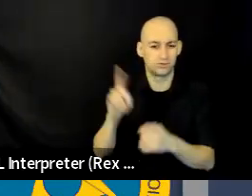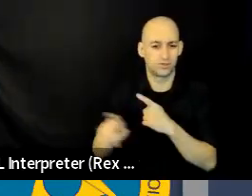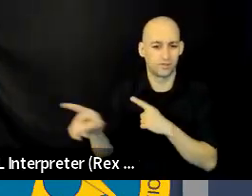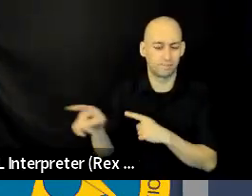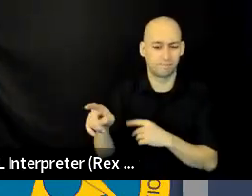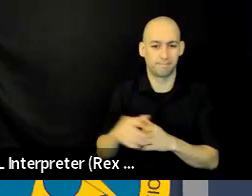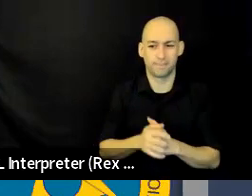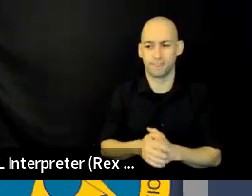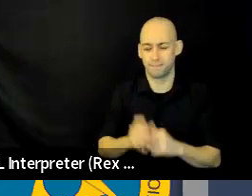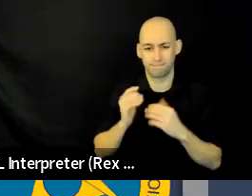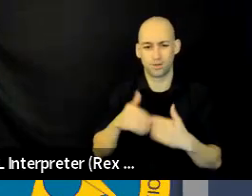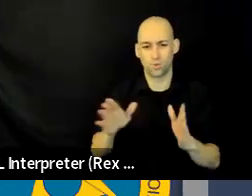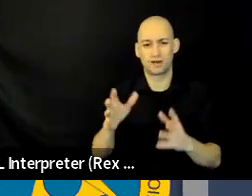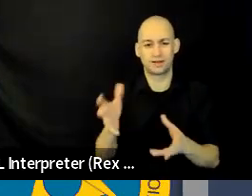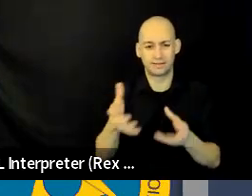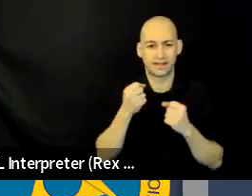take the credit. I won't.